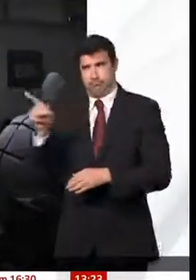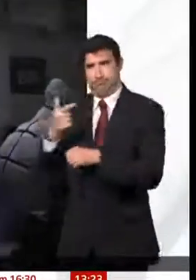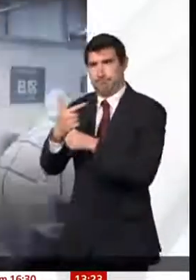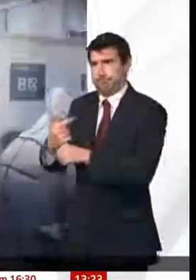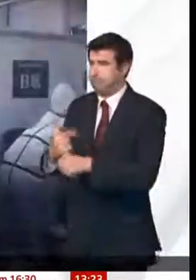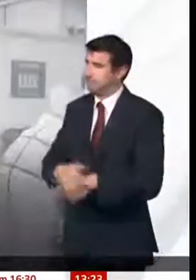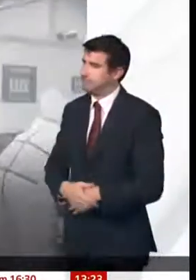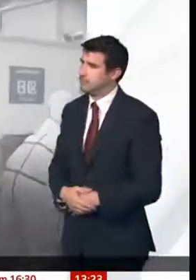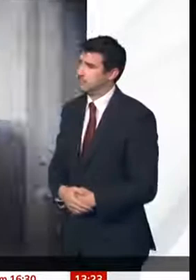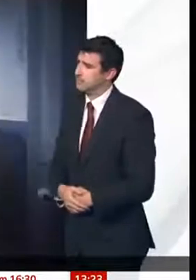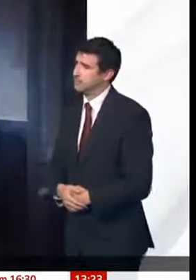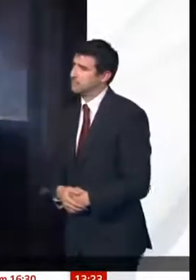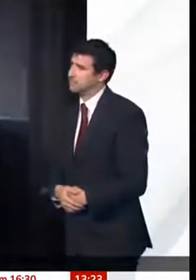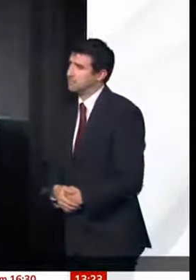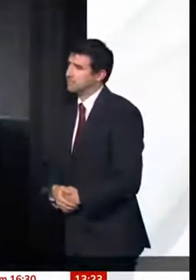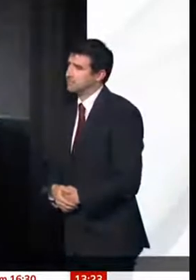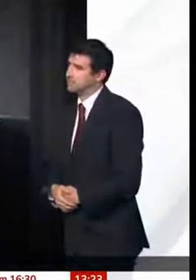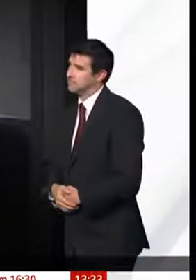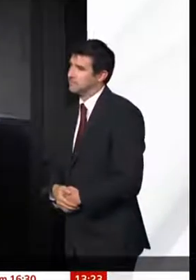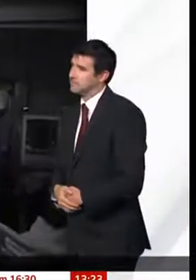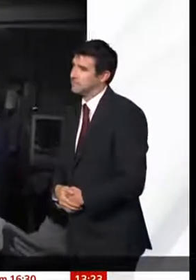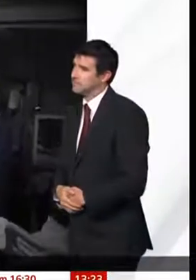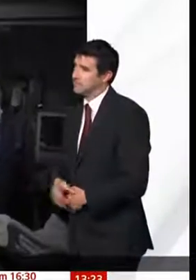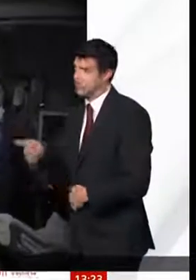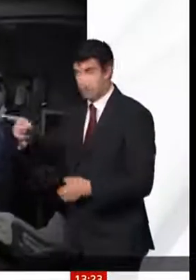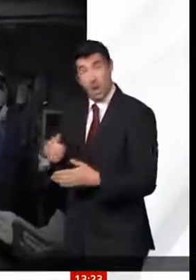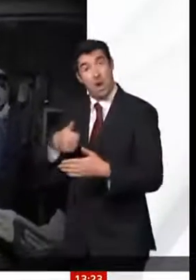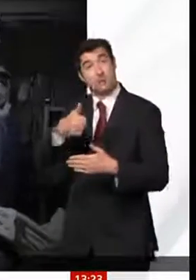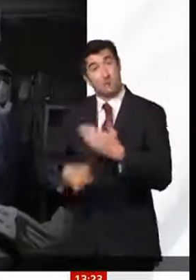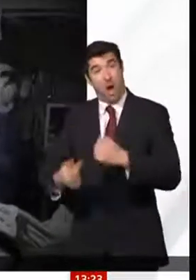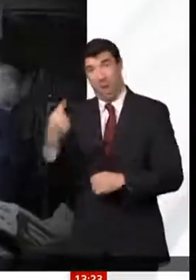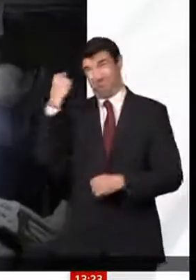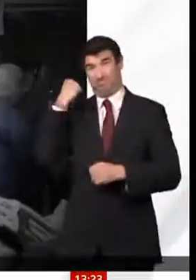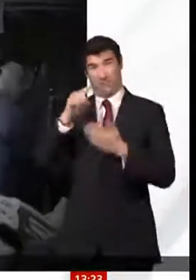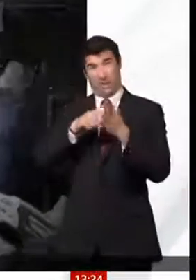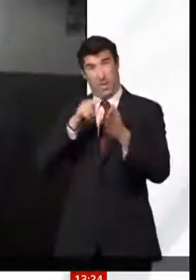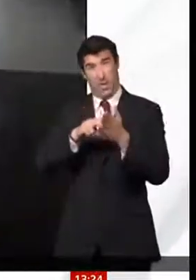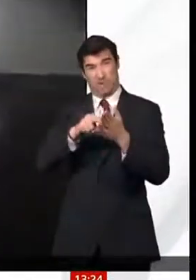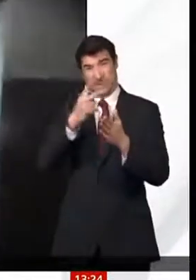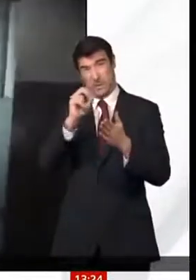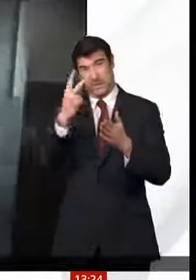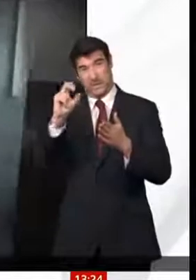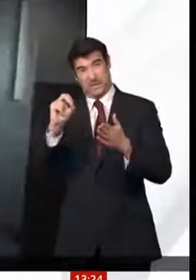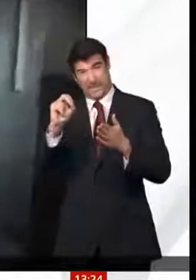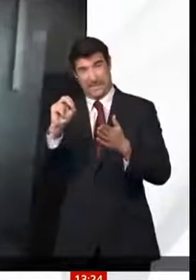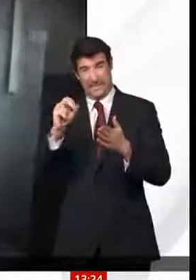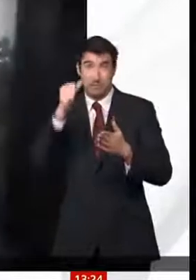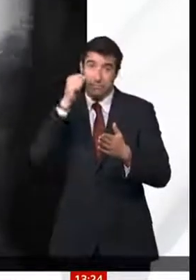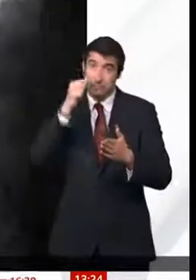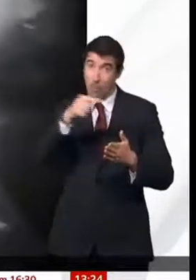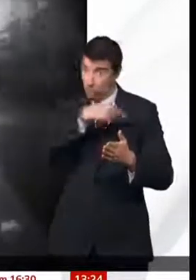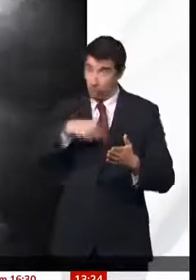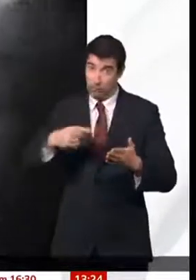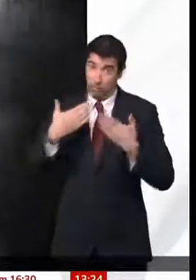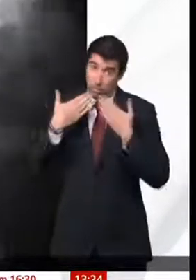Ever since this outbreak began, health and care workers have been putting their lives on the line to protect ours. The world was caught